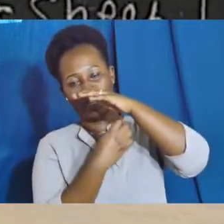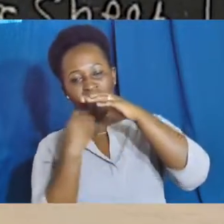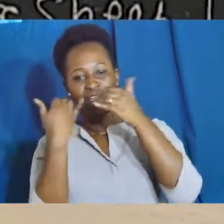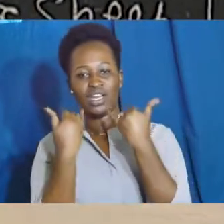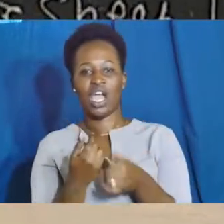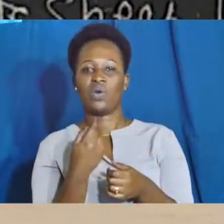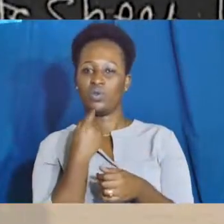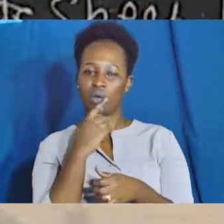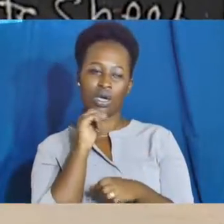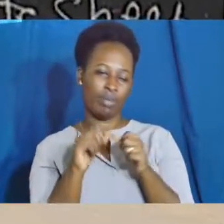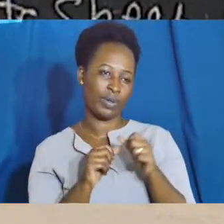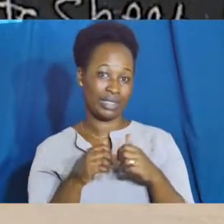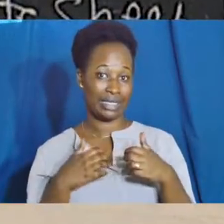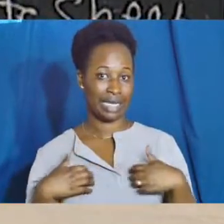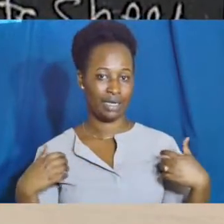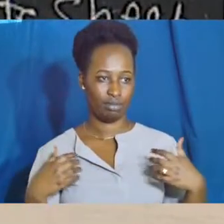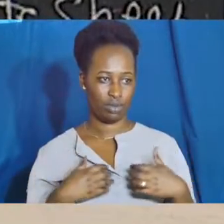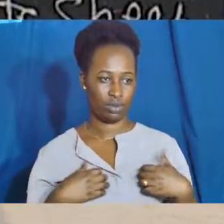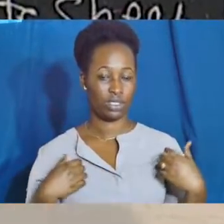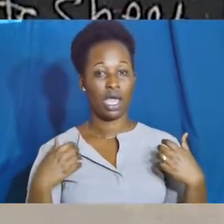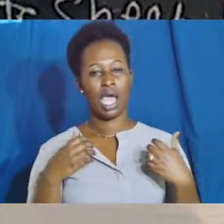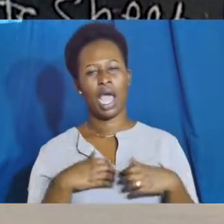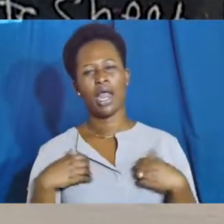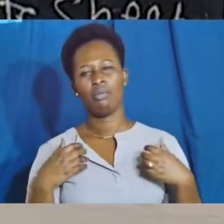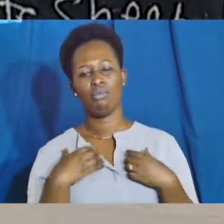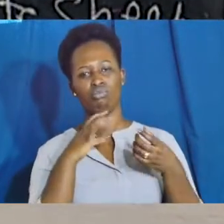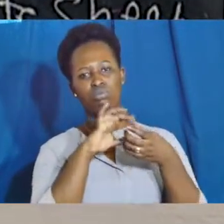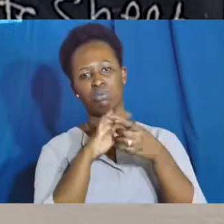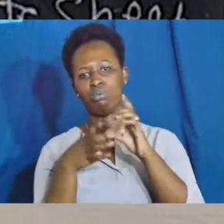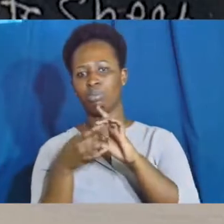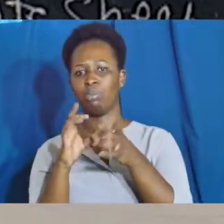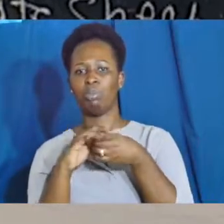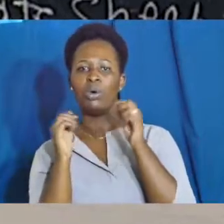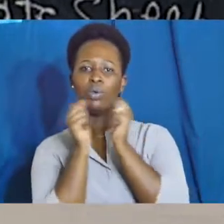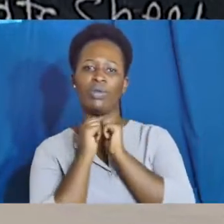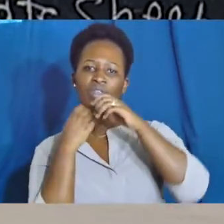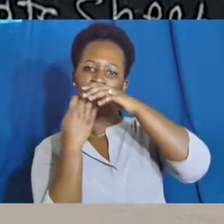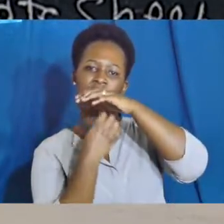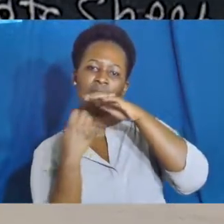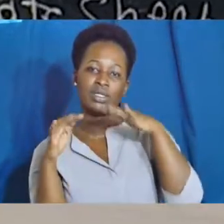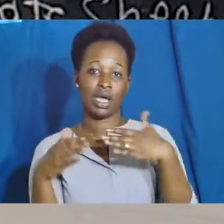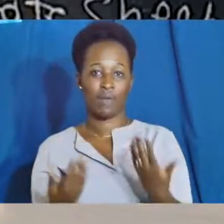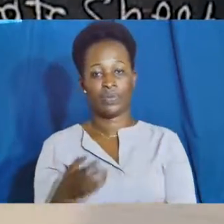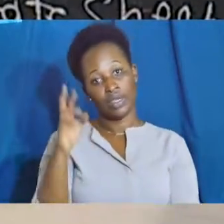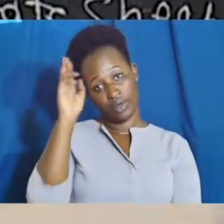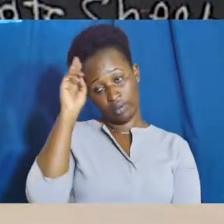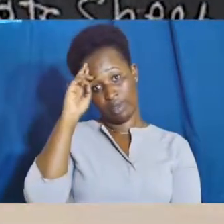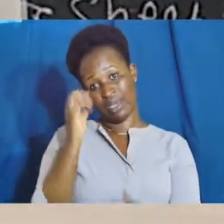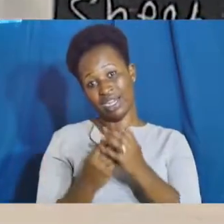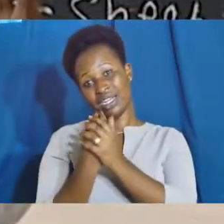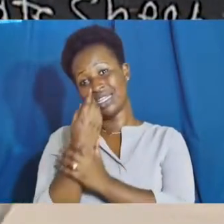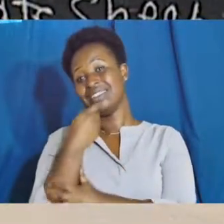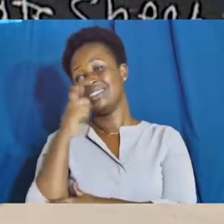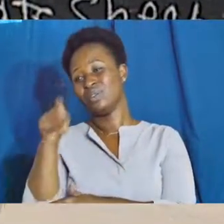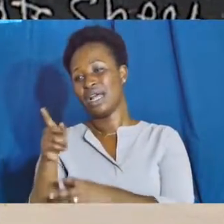see how animals interact with environment. Remember, plants need where